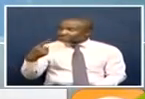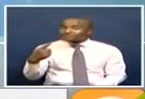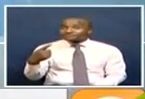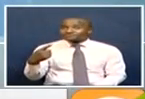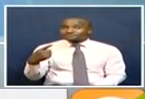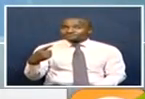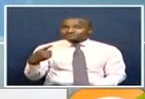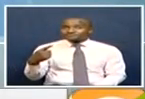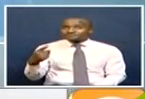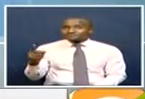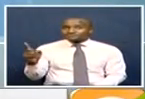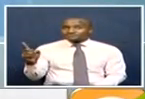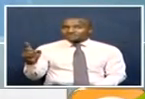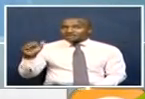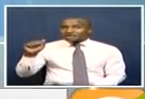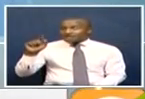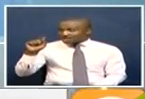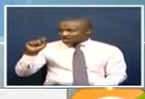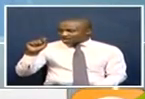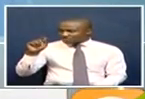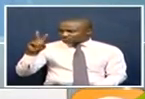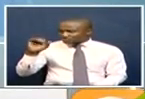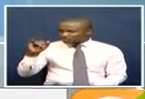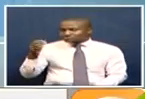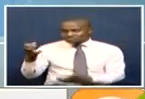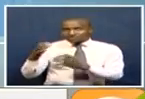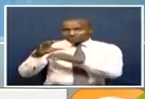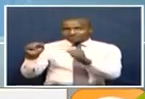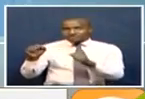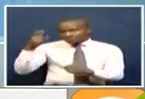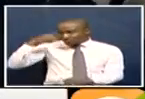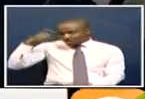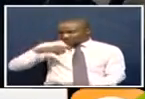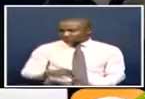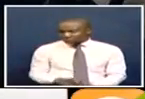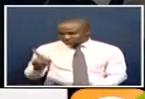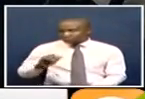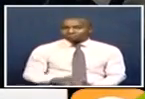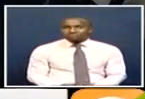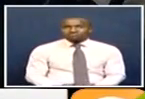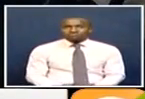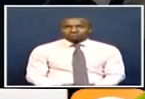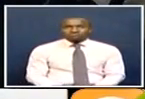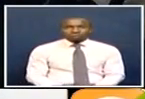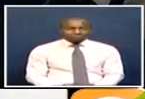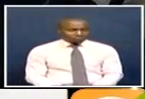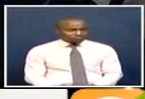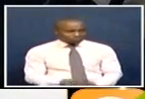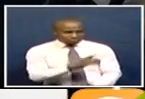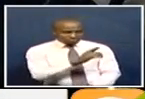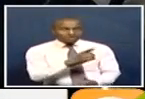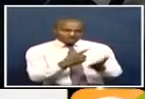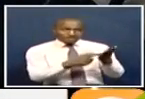of this conversation, I feel like Atwoli should try presidency. He's wise, very wise. That is for another day.